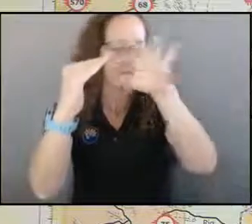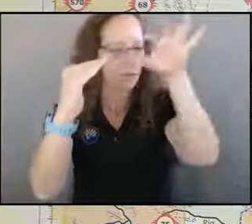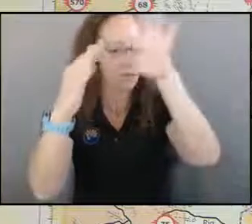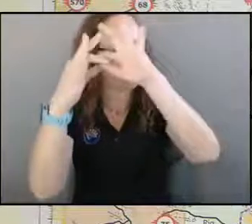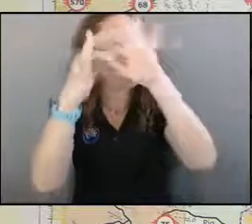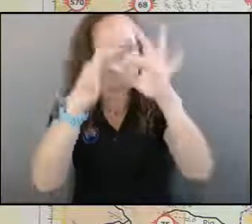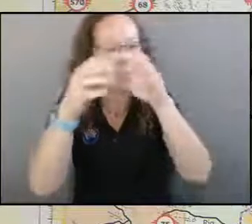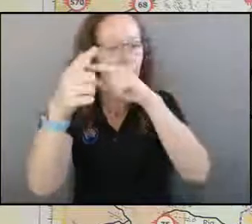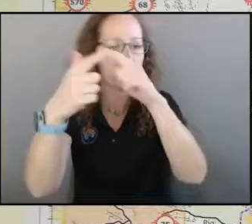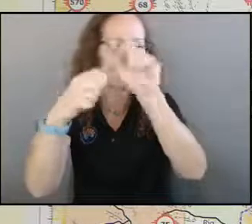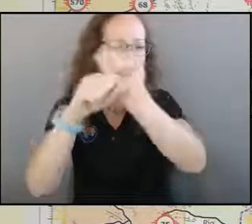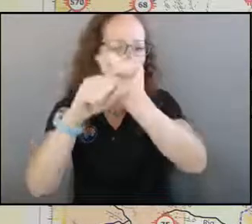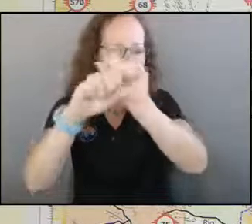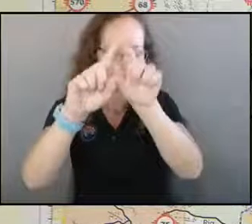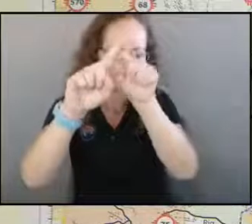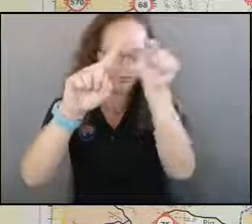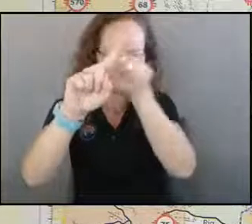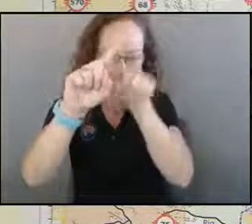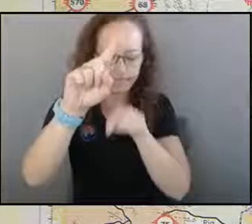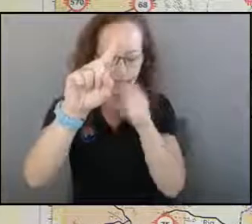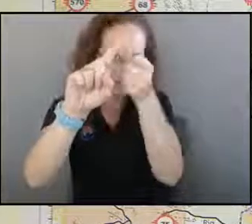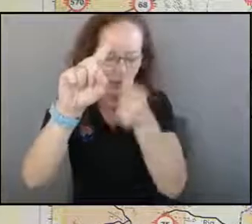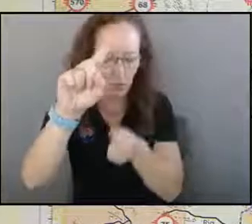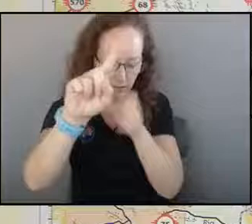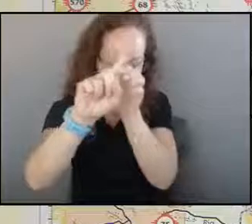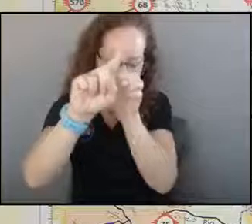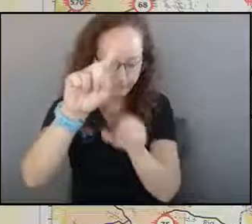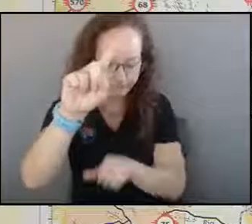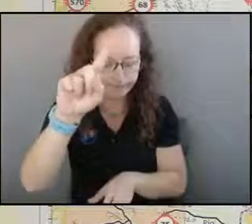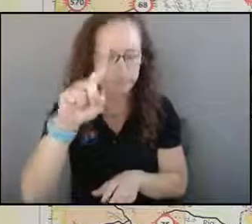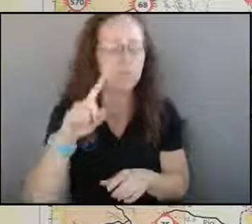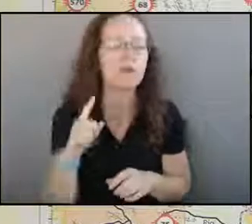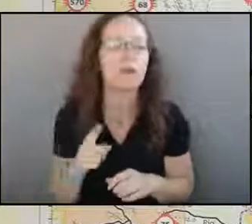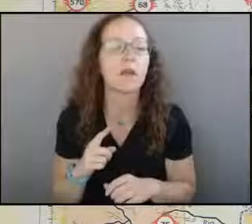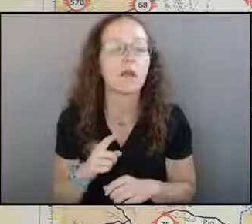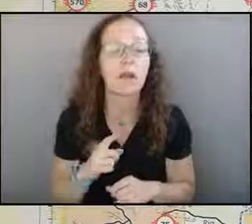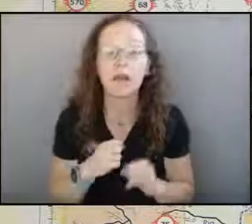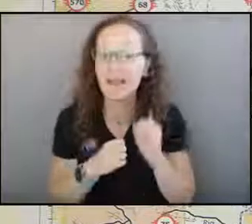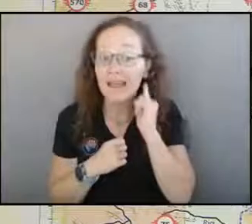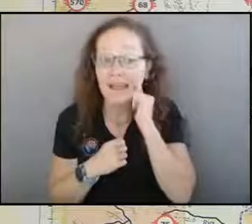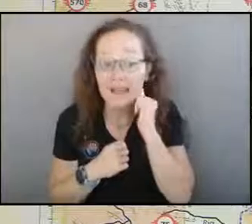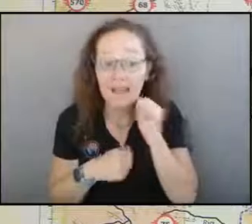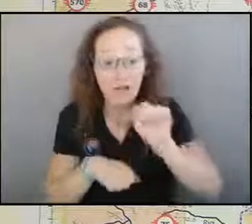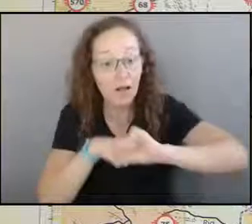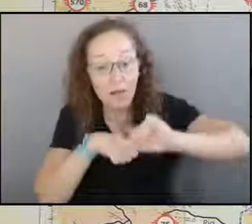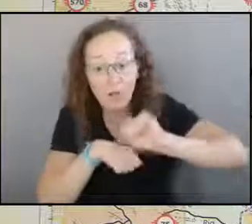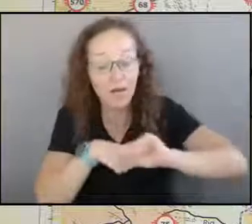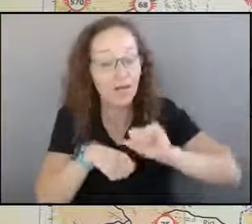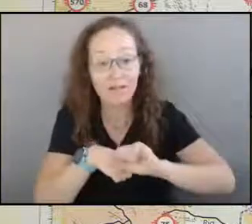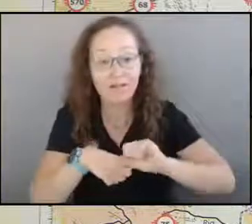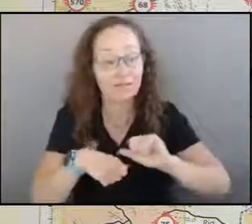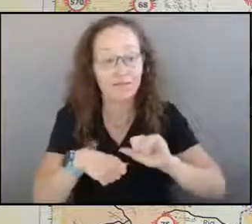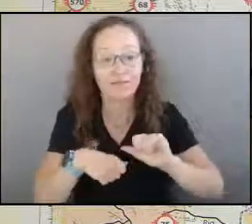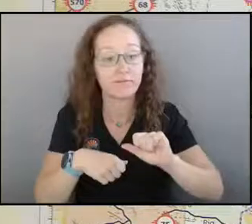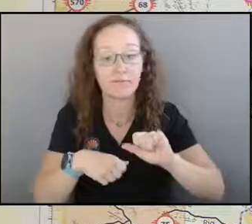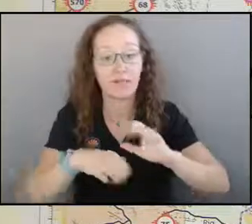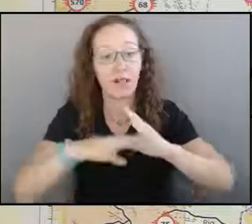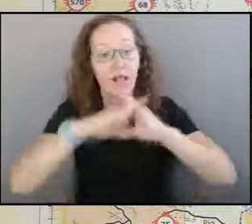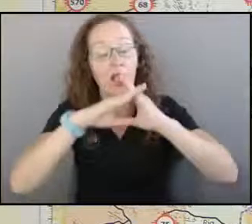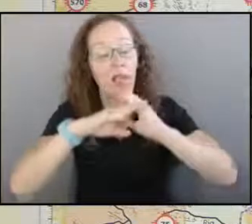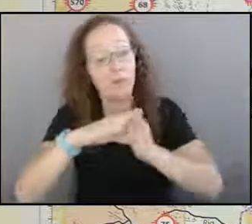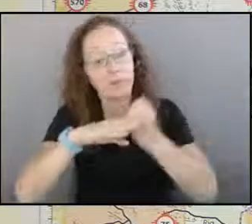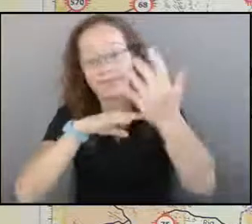You know, even if this action doesn't prevent the fire from continuing north and only prevents its eastward